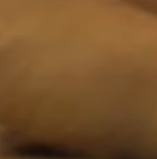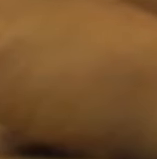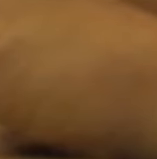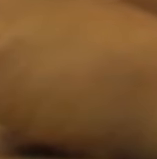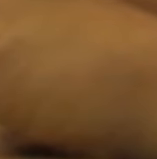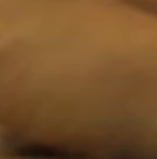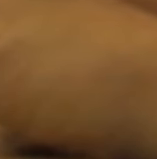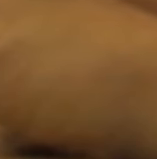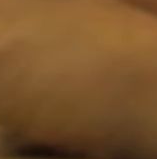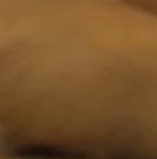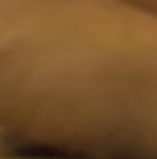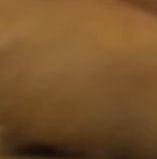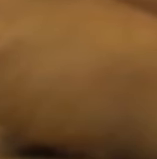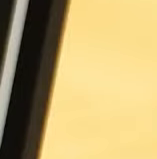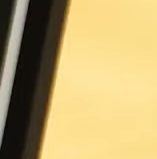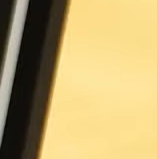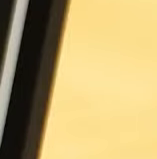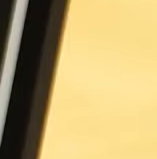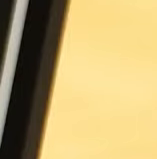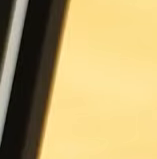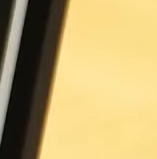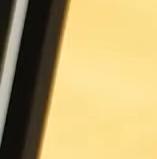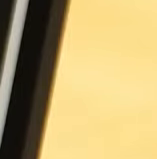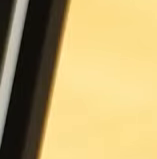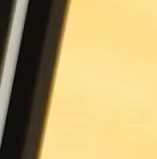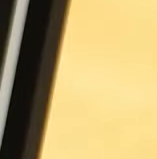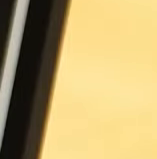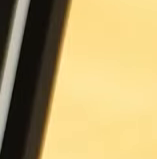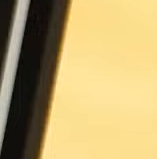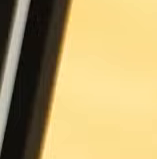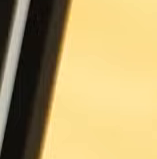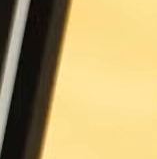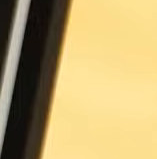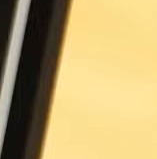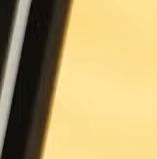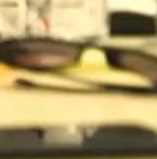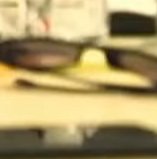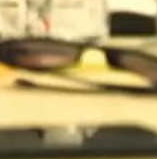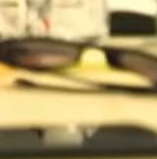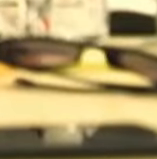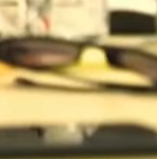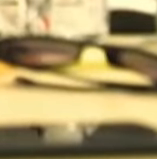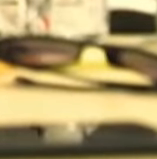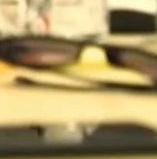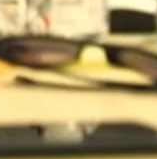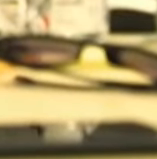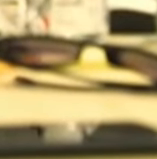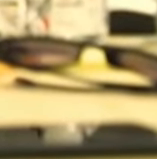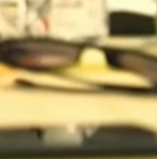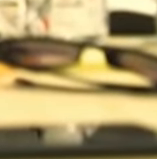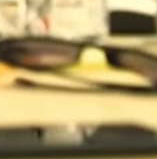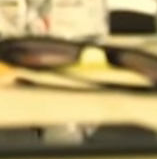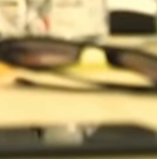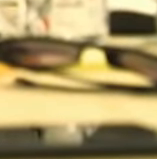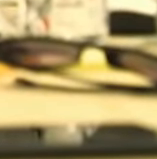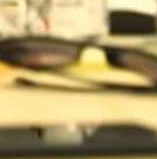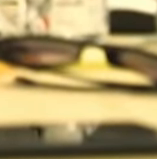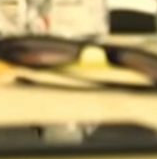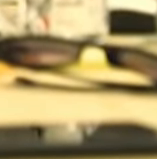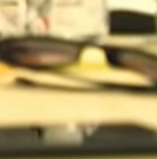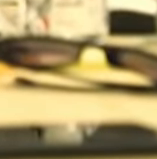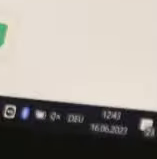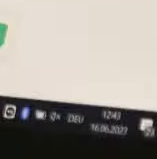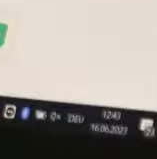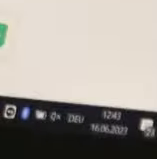if and how AI tools like ChatGPT should be used in the future, and how that might change our understanding of authorship. Completely banning